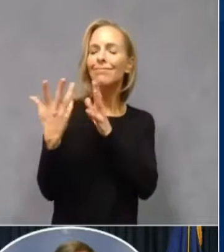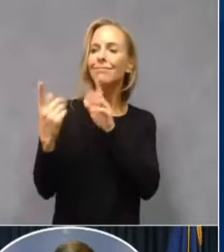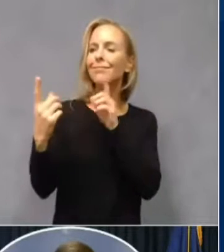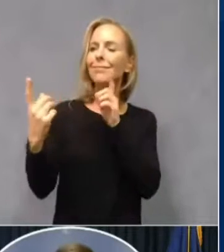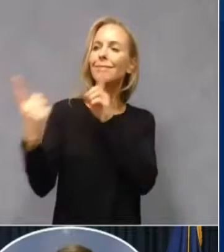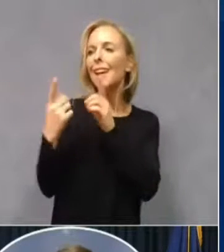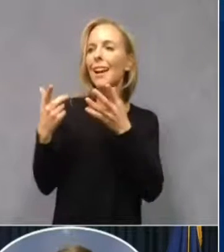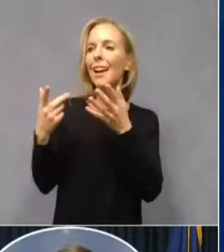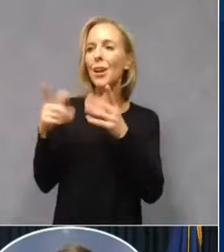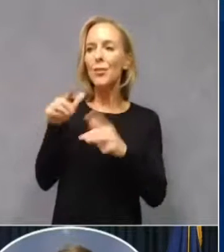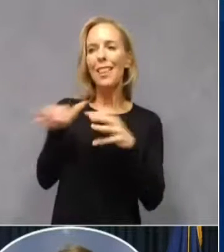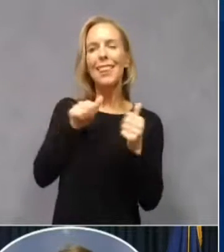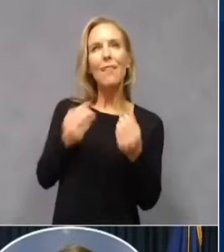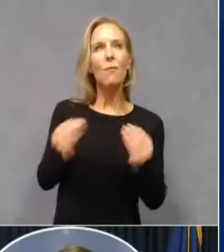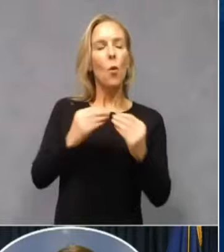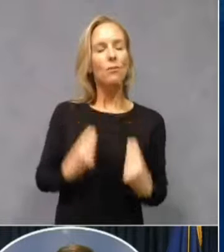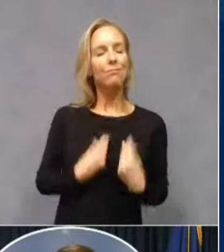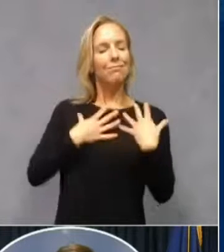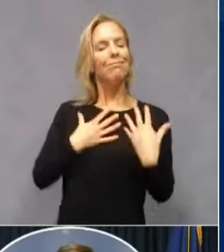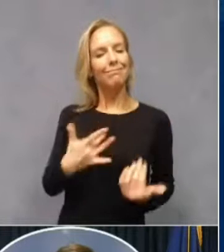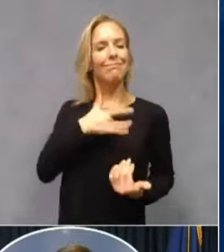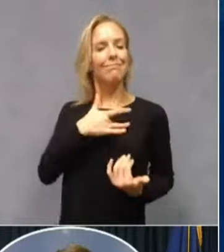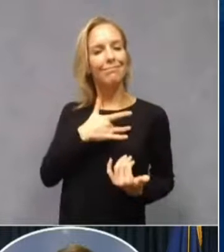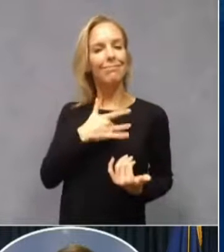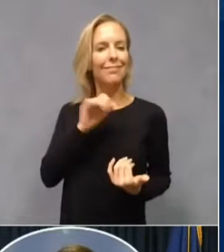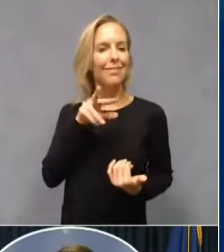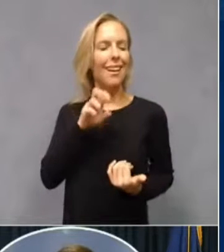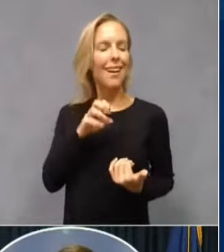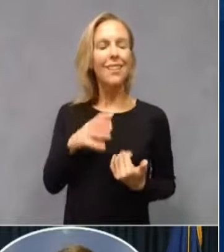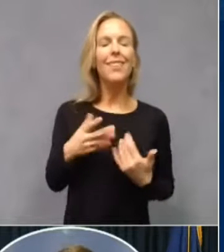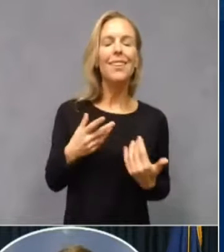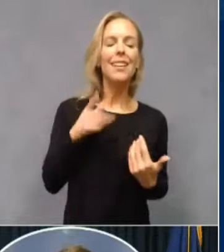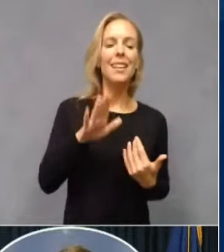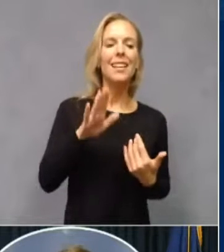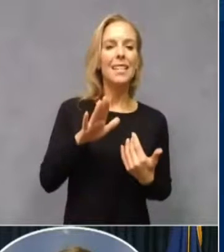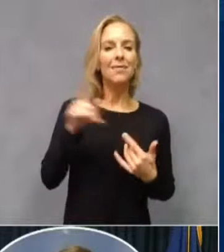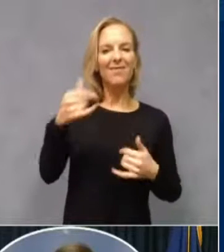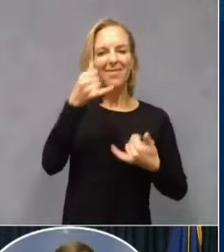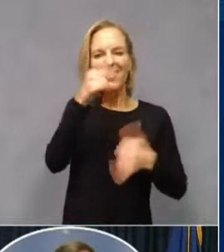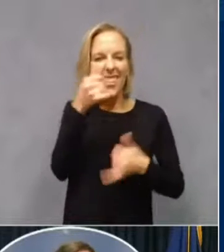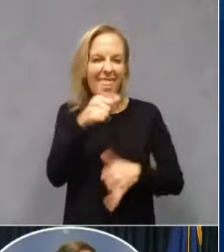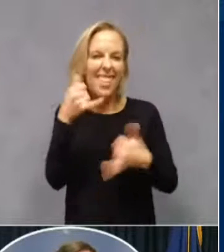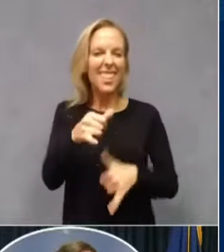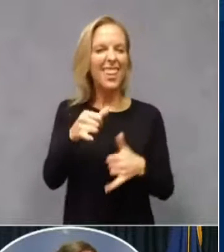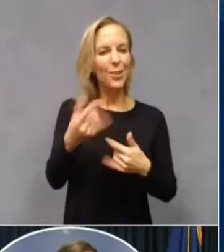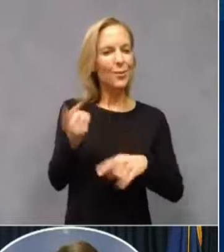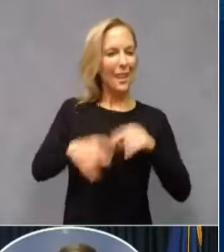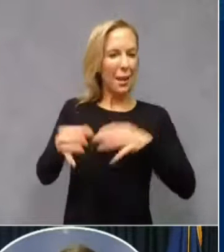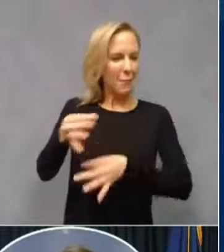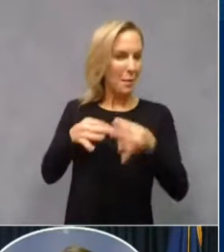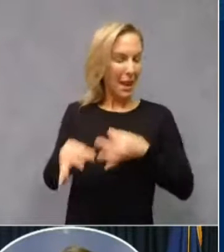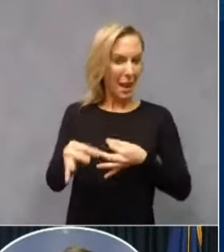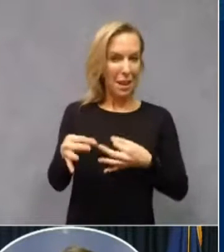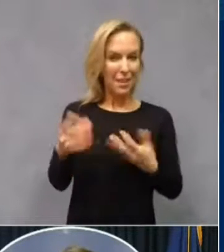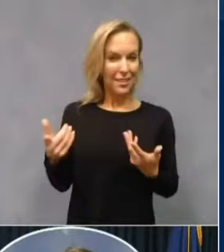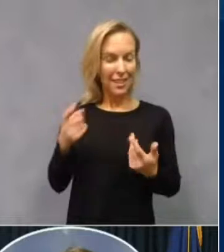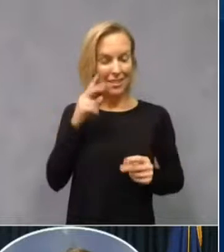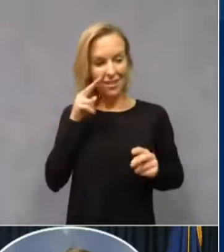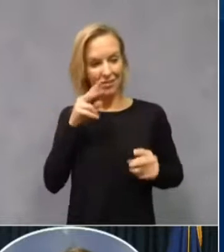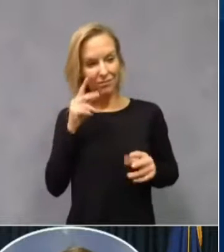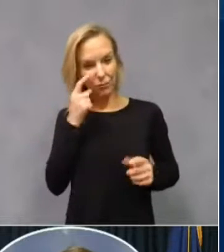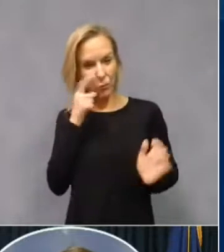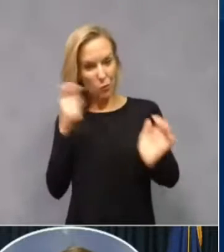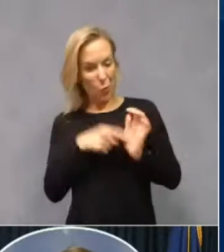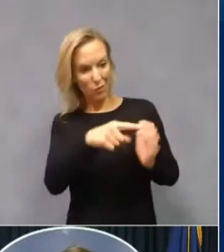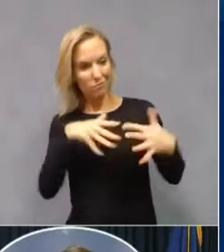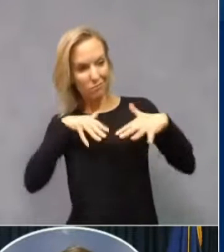a little more loved. His silly sense of humor is irreplaceable. There wasn't much he wouldn't do to make you smile. For his